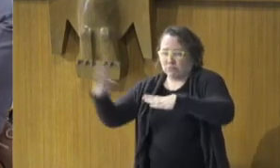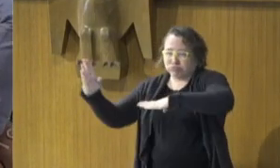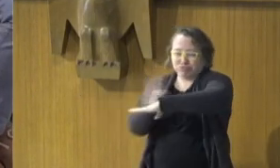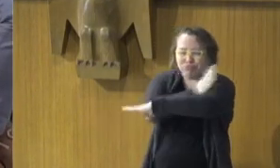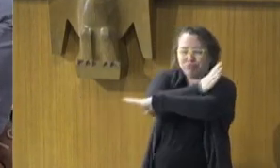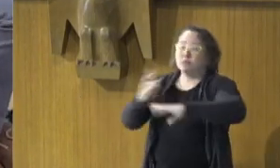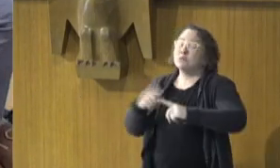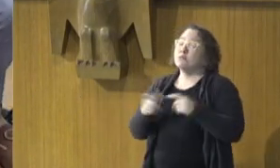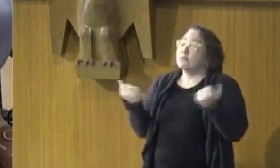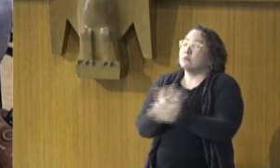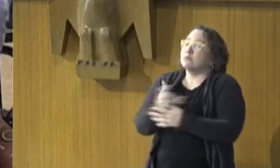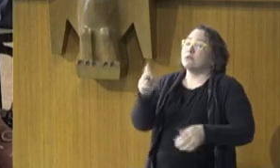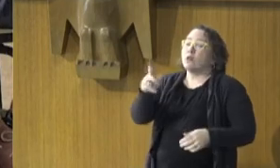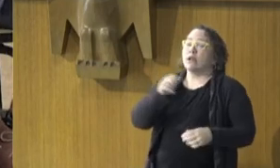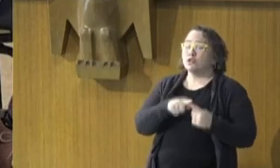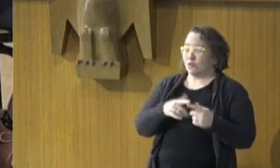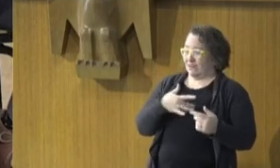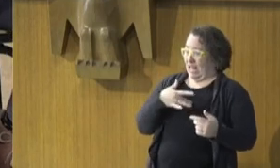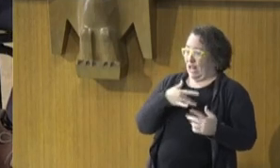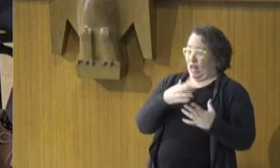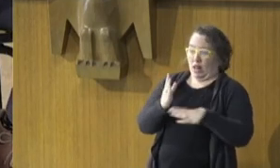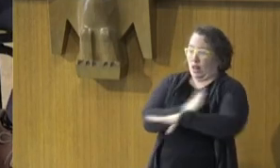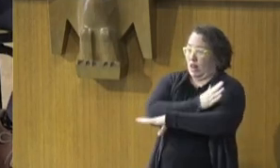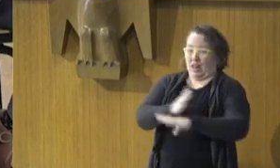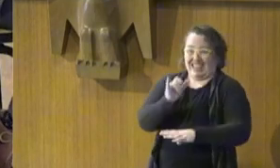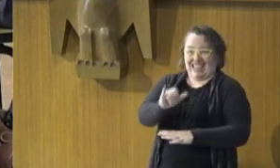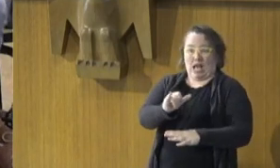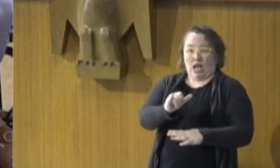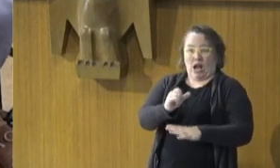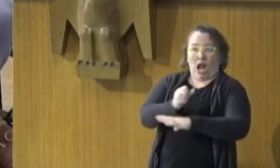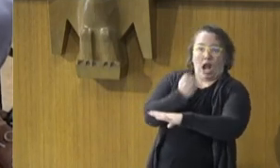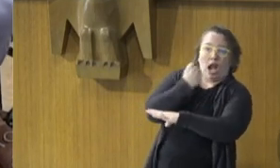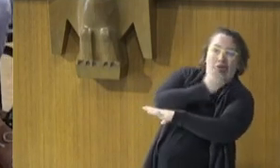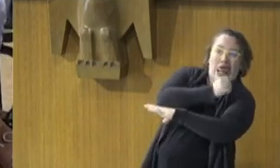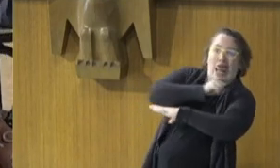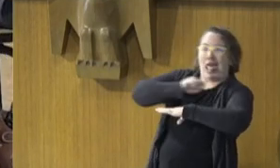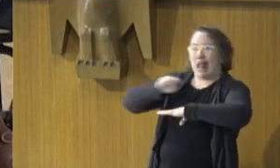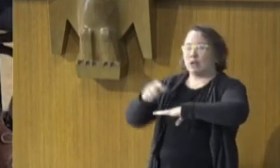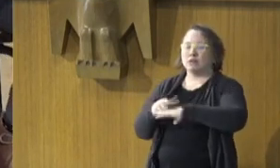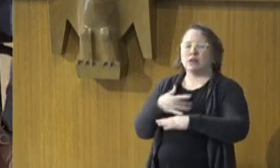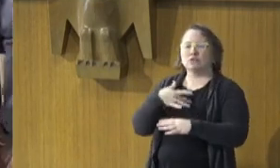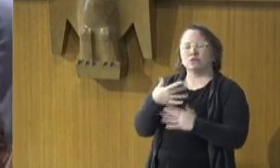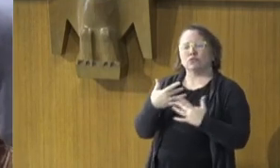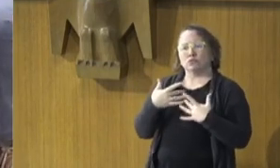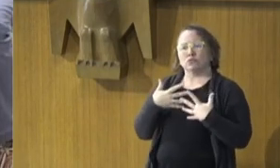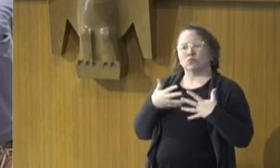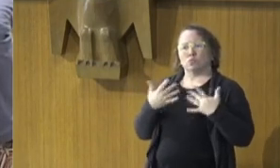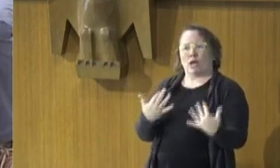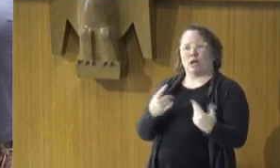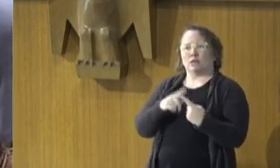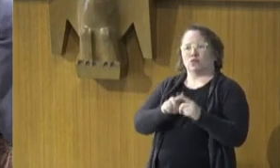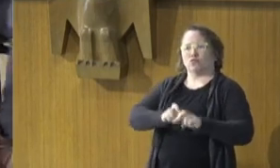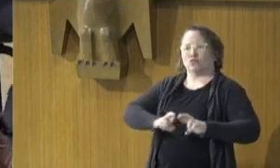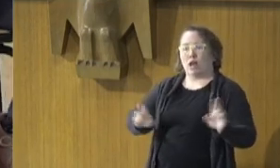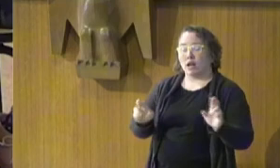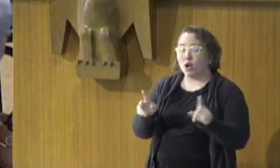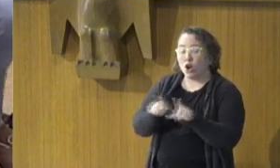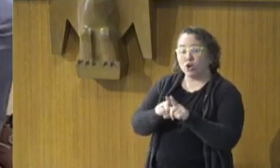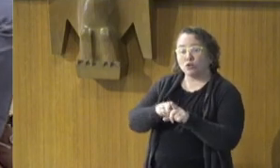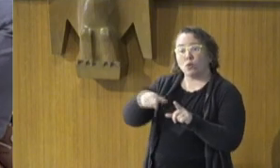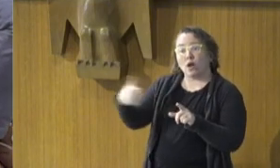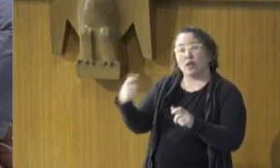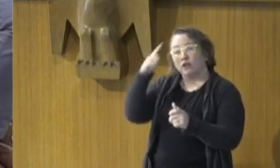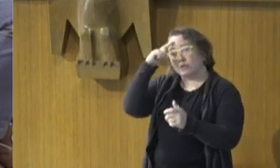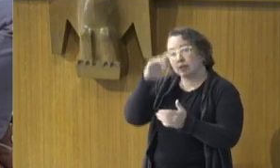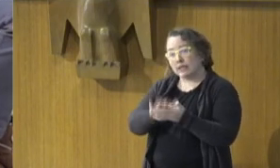it's okay to sit in these different emotions and to be in those emotions. And something else that I believe really strongly is